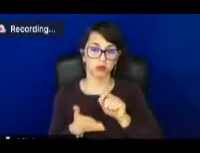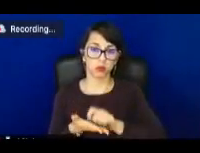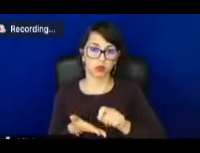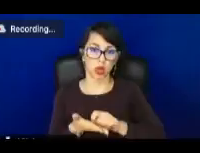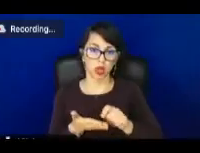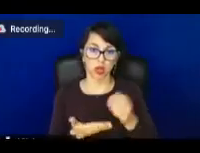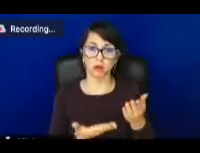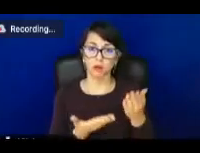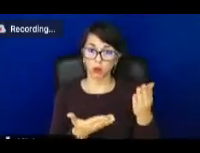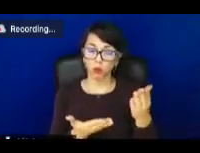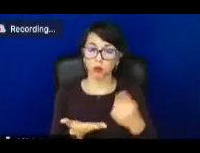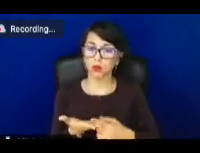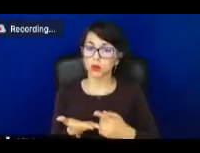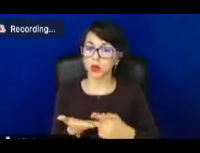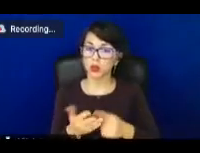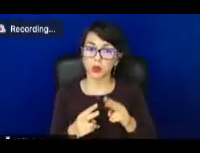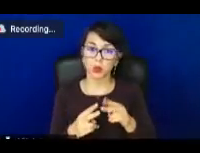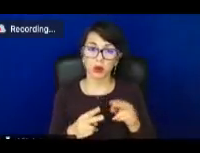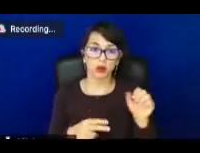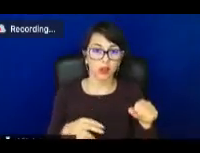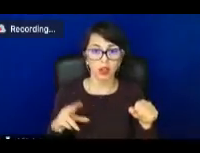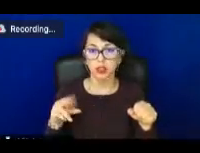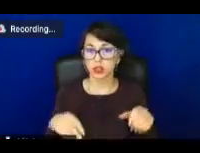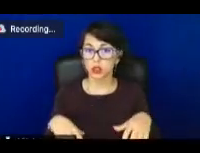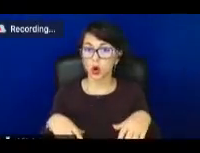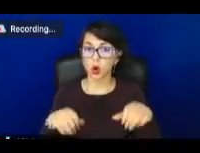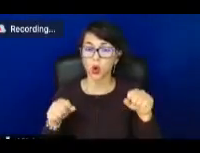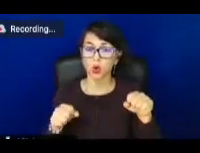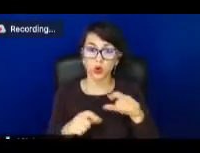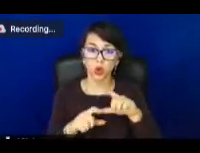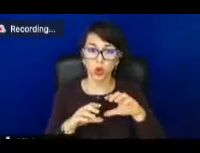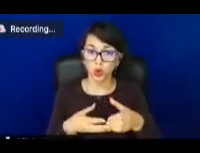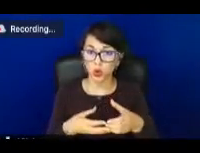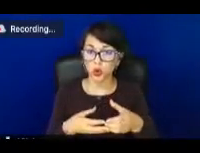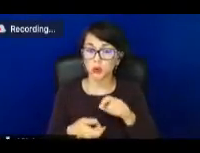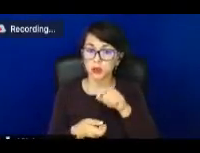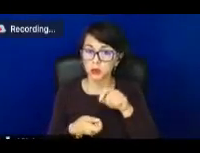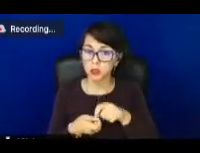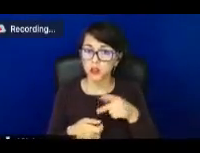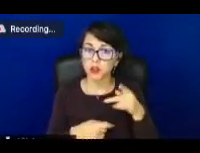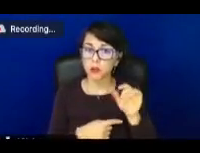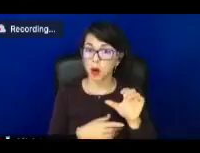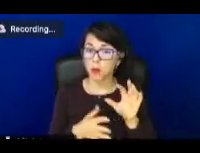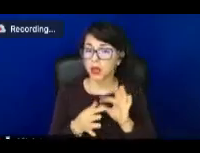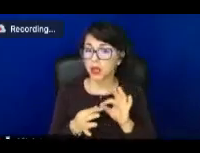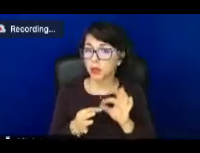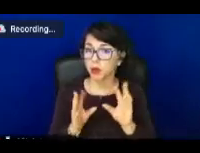hold group-specific public input meetings, and that's parenthetically if needed.